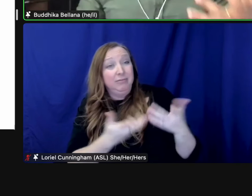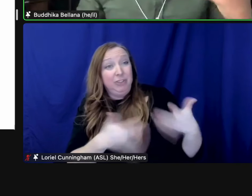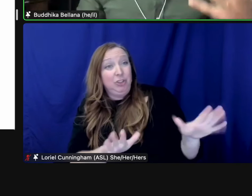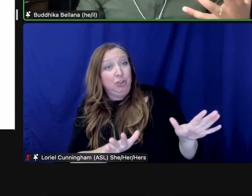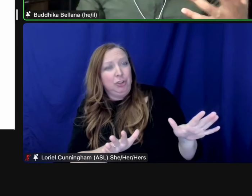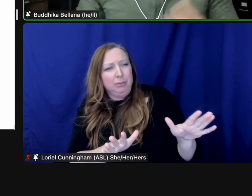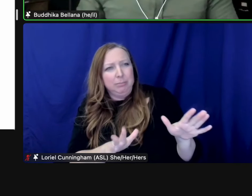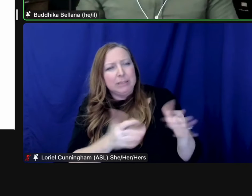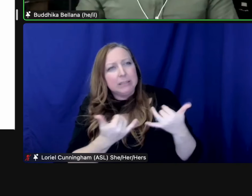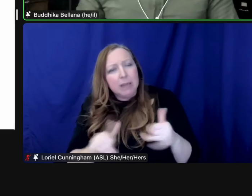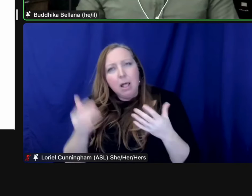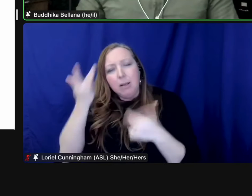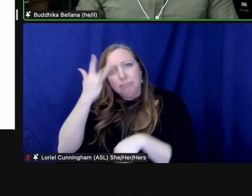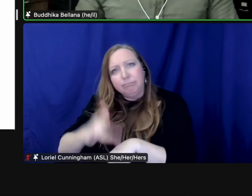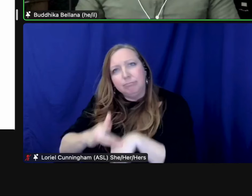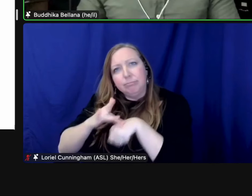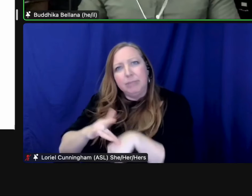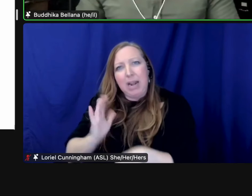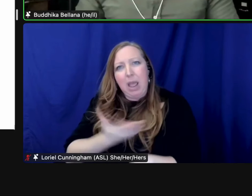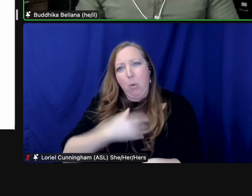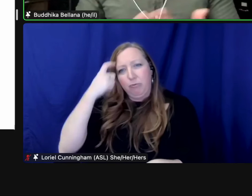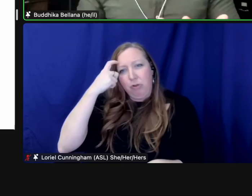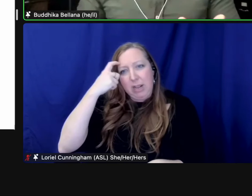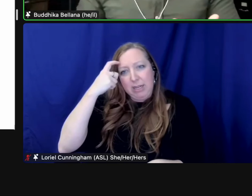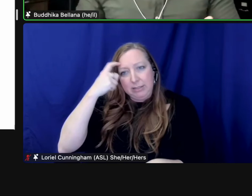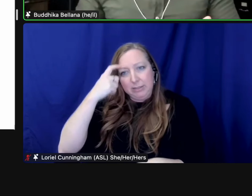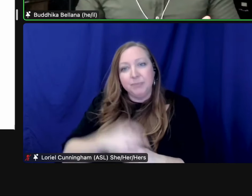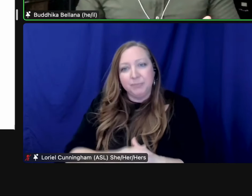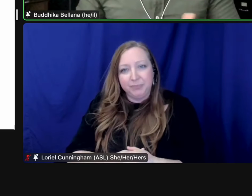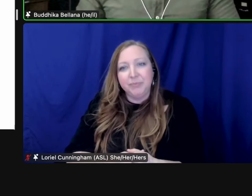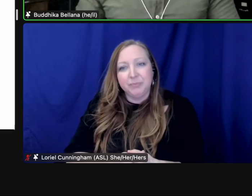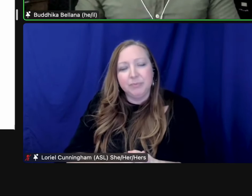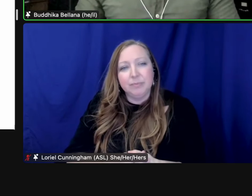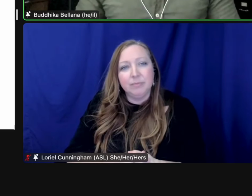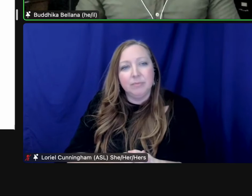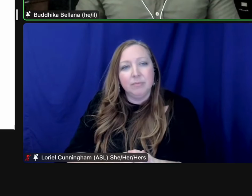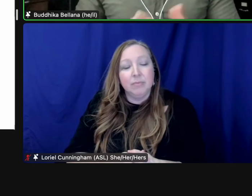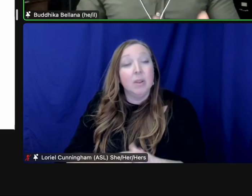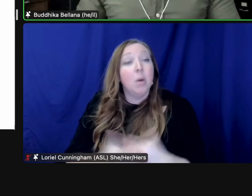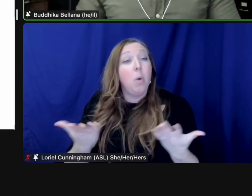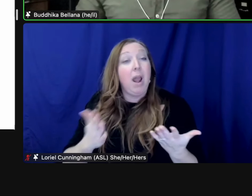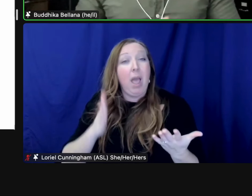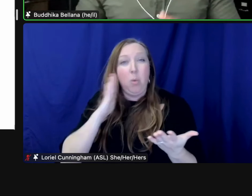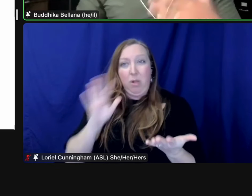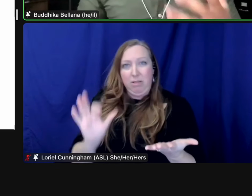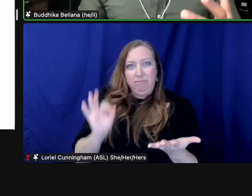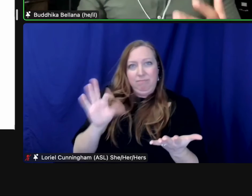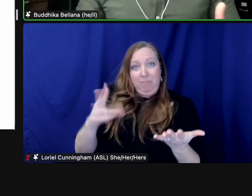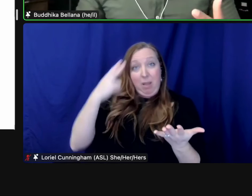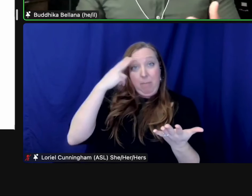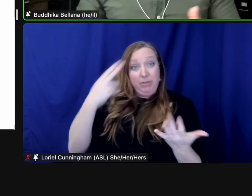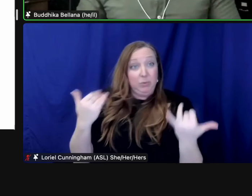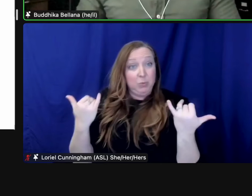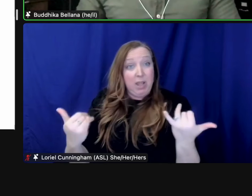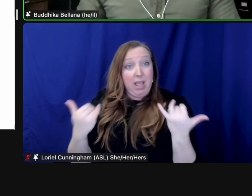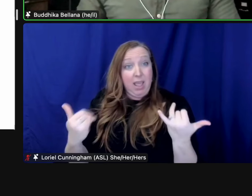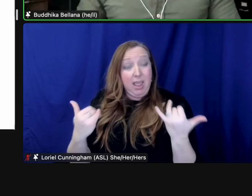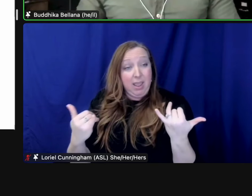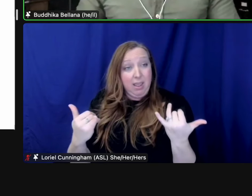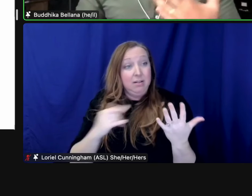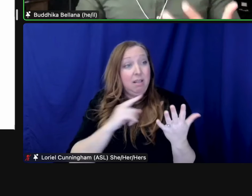memory system works? And what I'm going to hypothesize today is that these are all examples